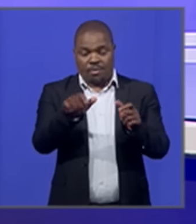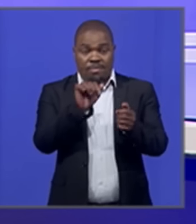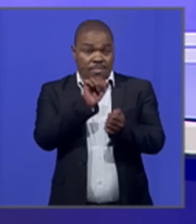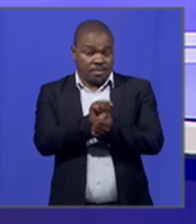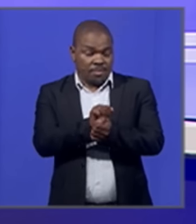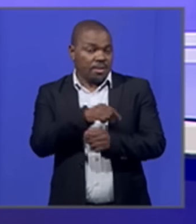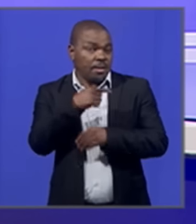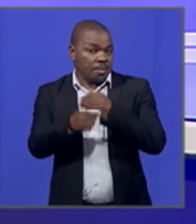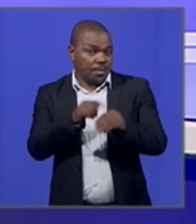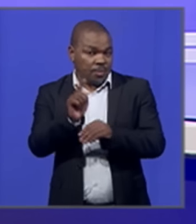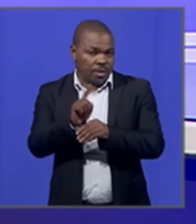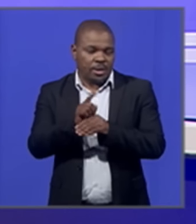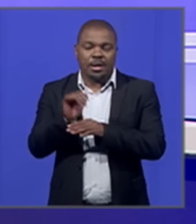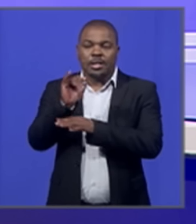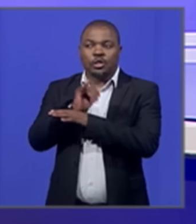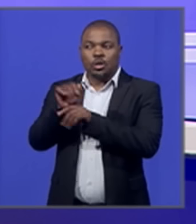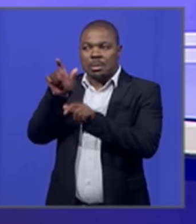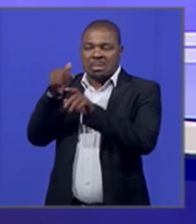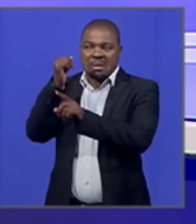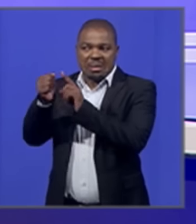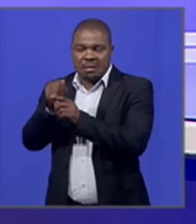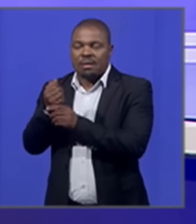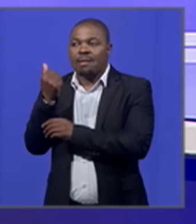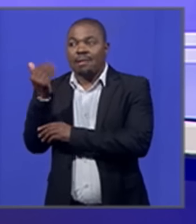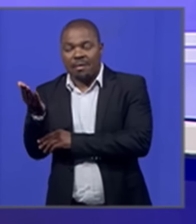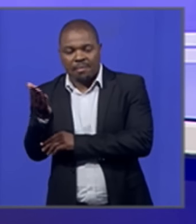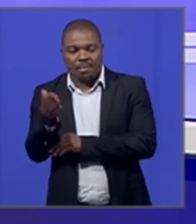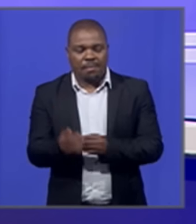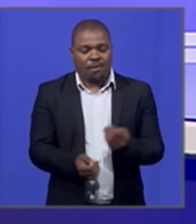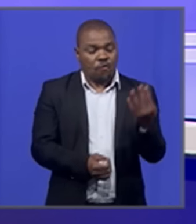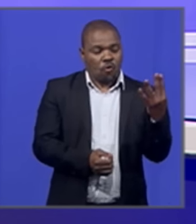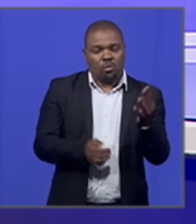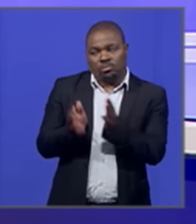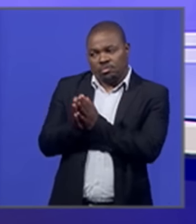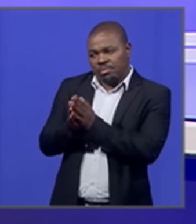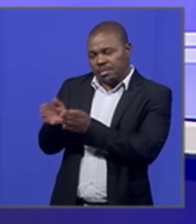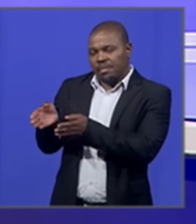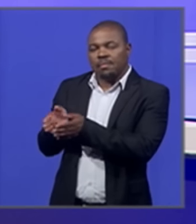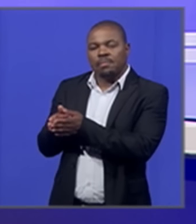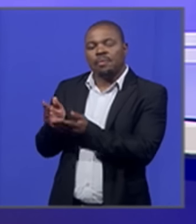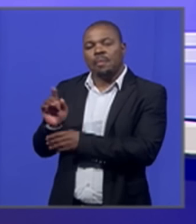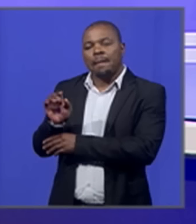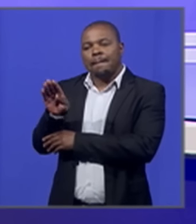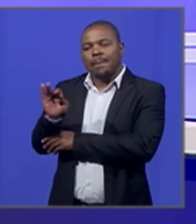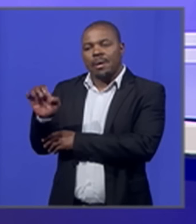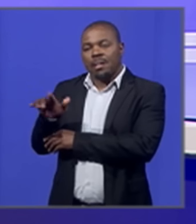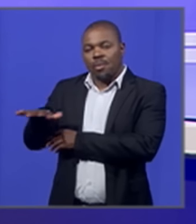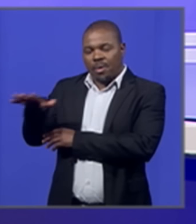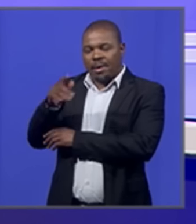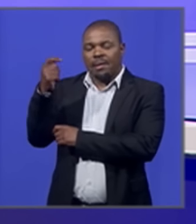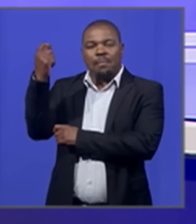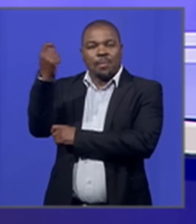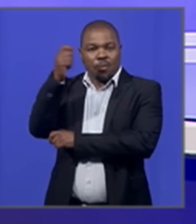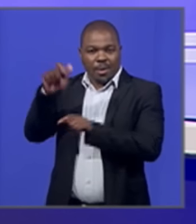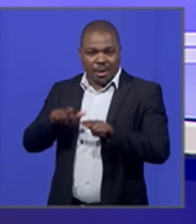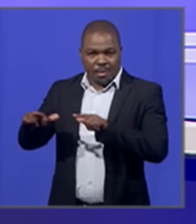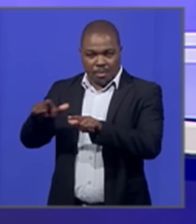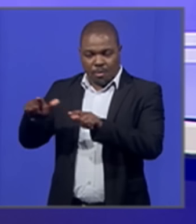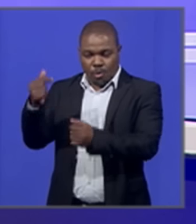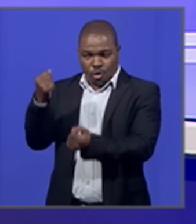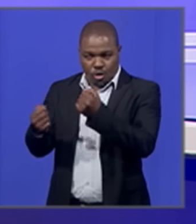ba latofatšwago ka dipolao tša go amana le di-insurance ba gannwe ka peila kgorontsheko ya magistrata wa Polokwane ka